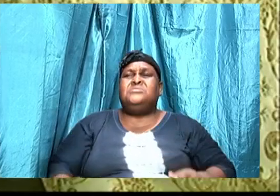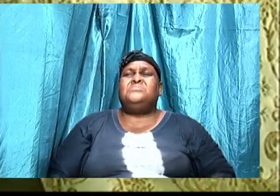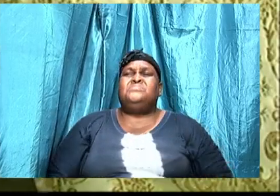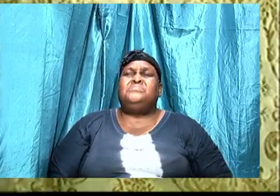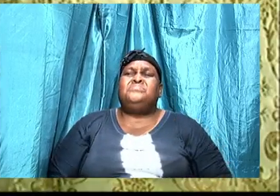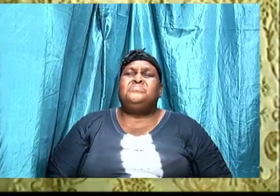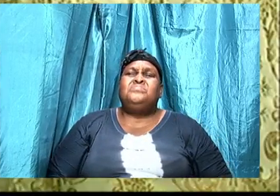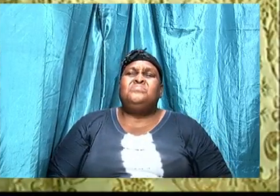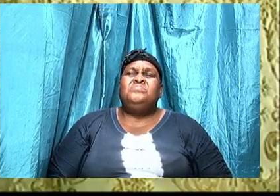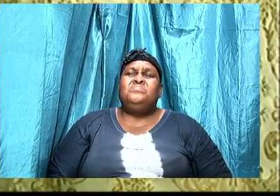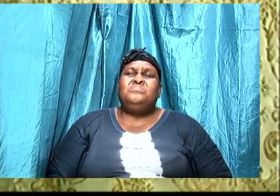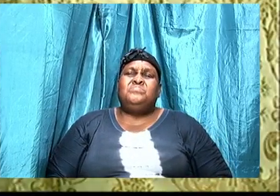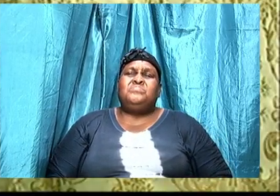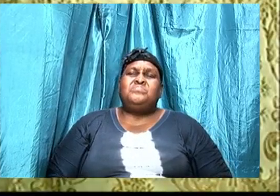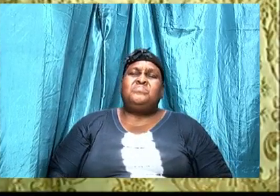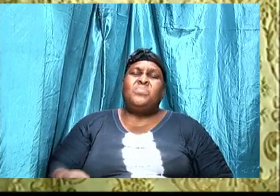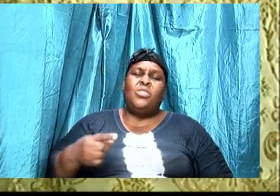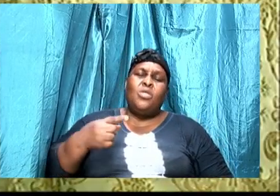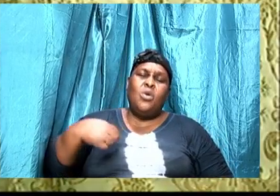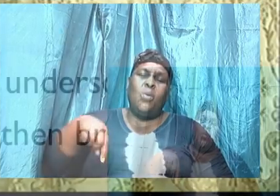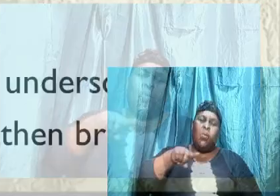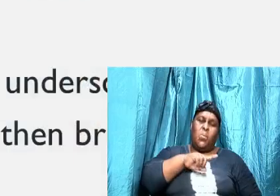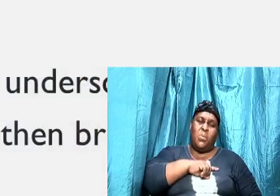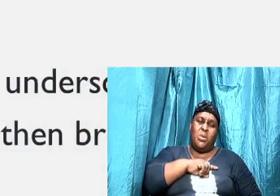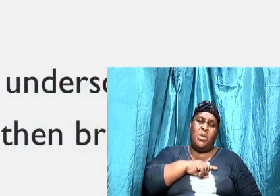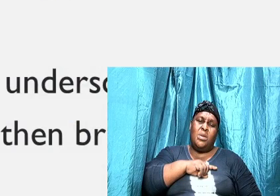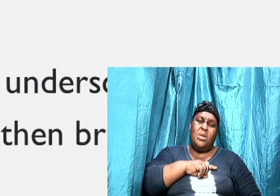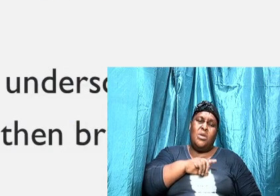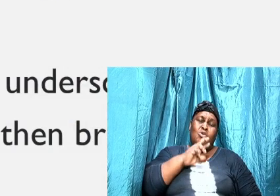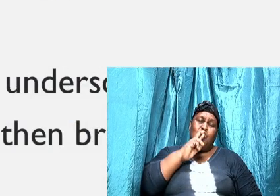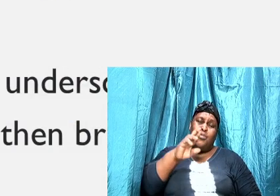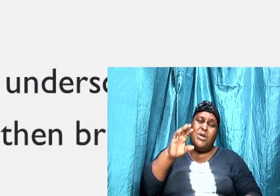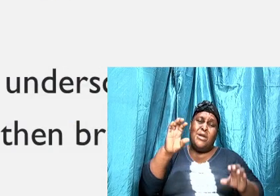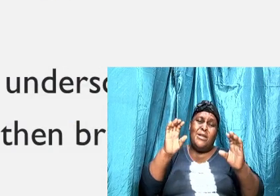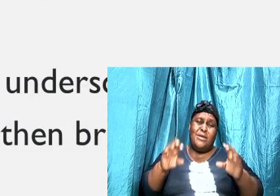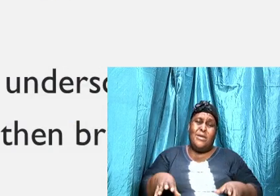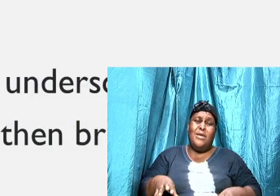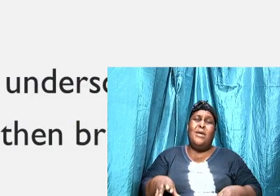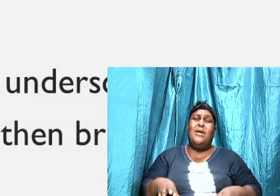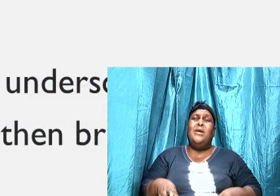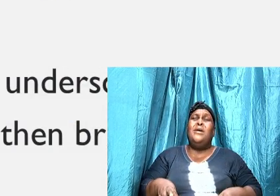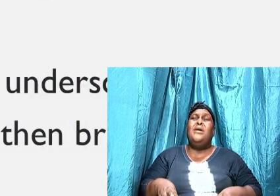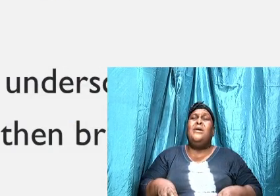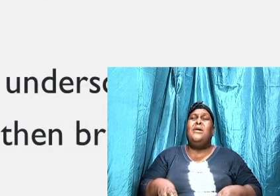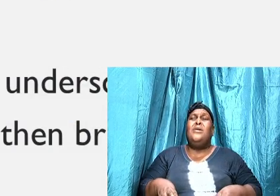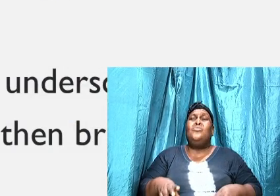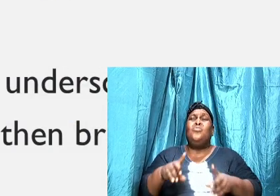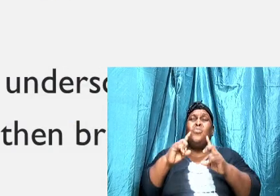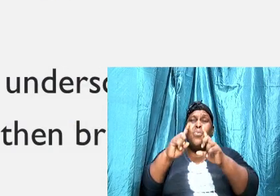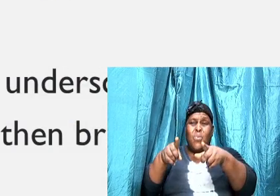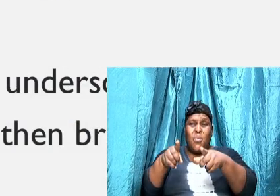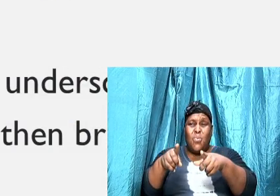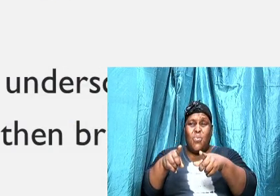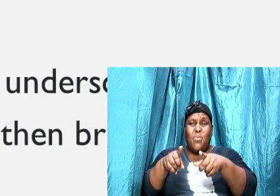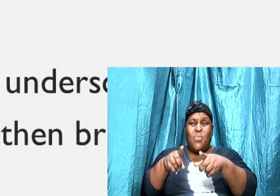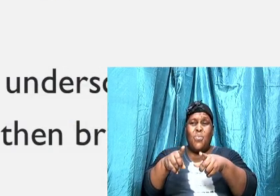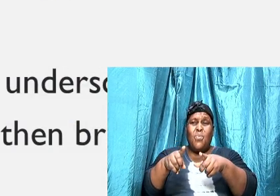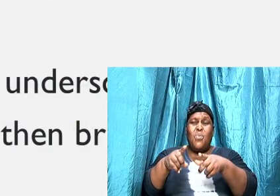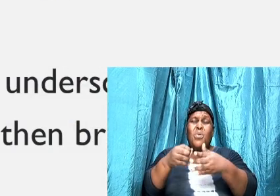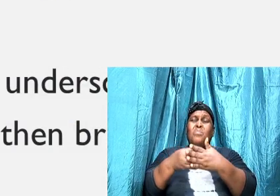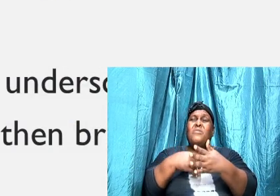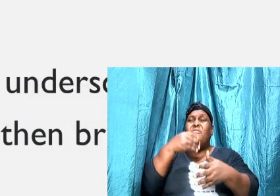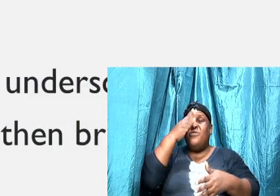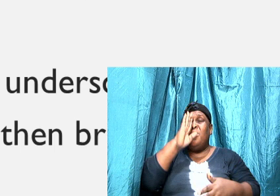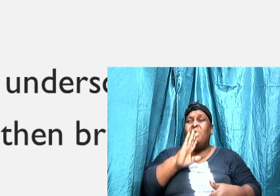we really can gain access to God's grace and have help, you know, in times of need.